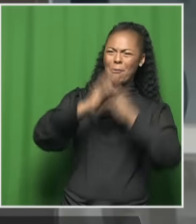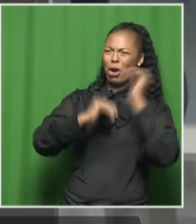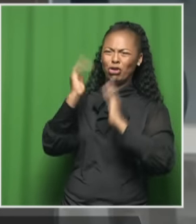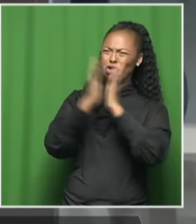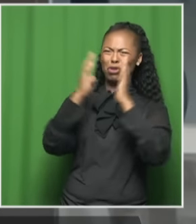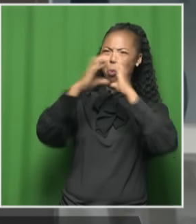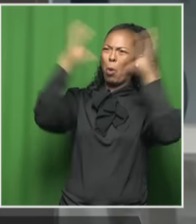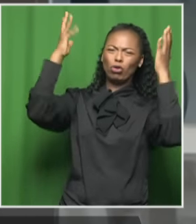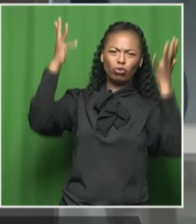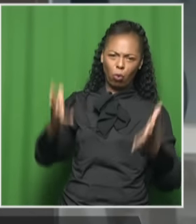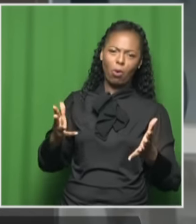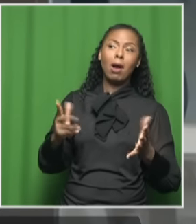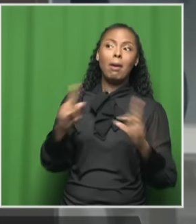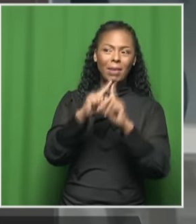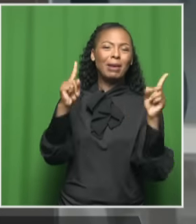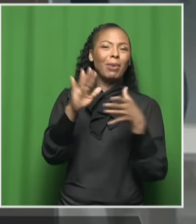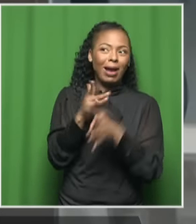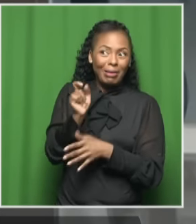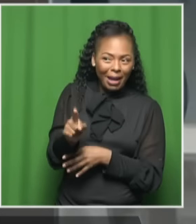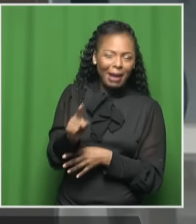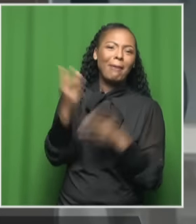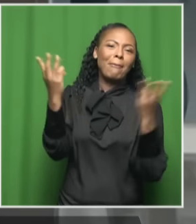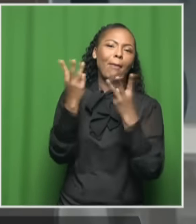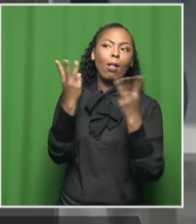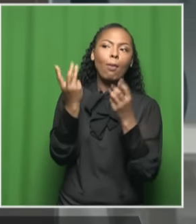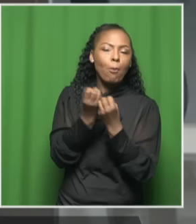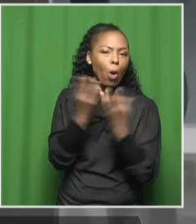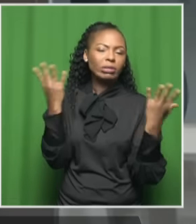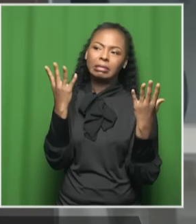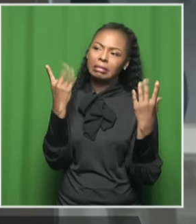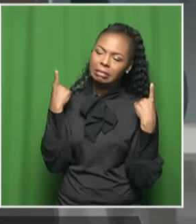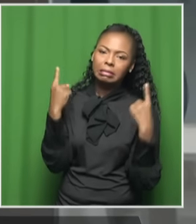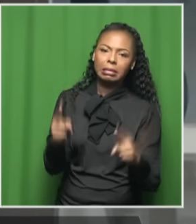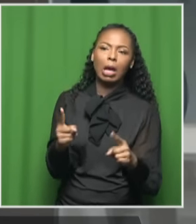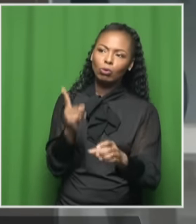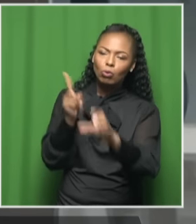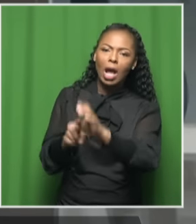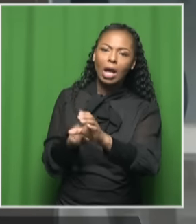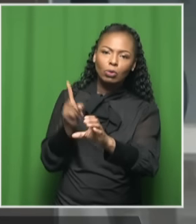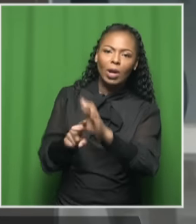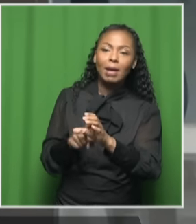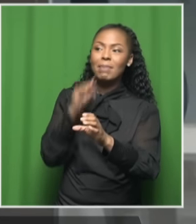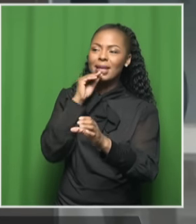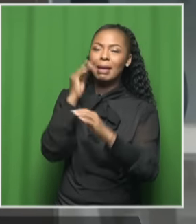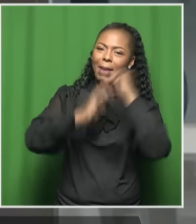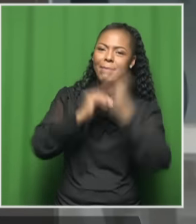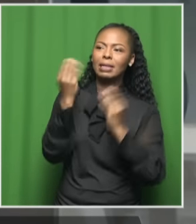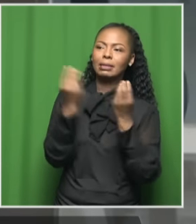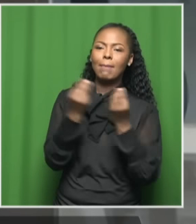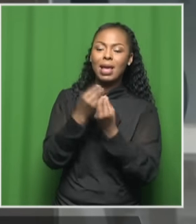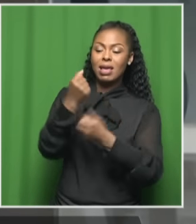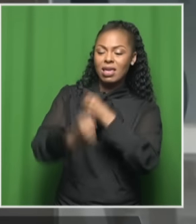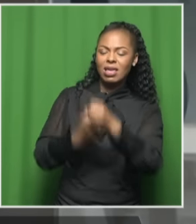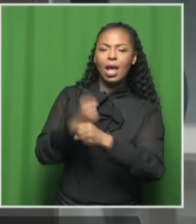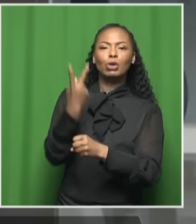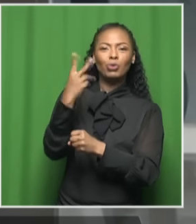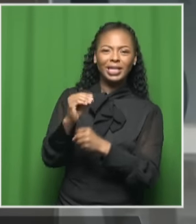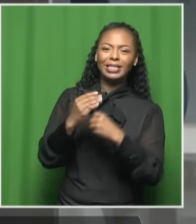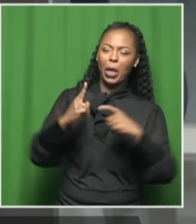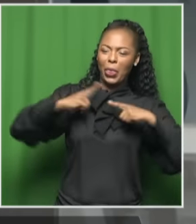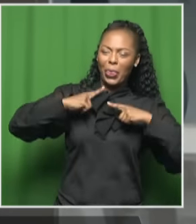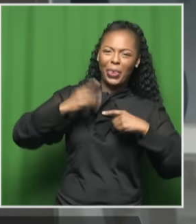a pioneer he was. He built something that was probably 20 years ahead of its time. That speaks of a